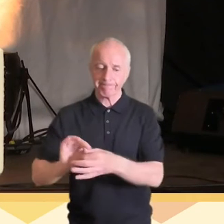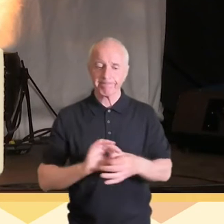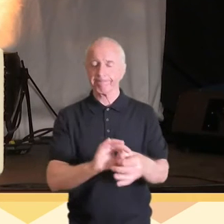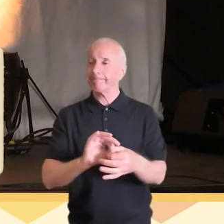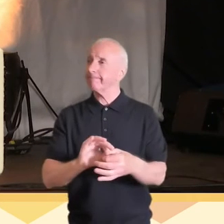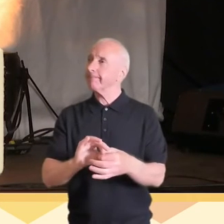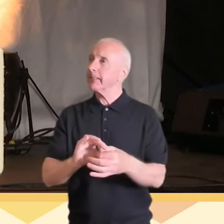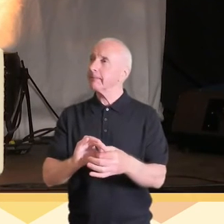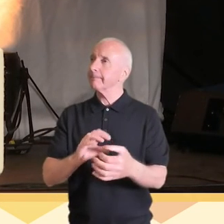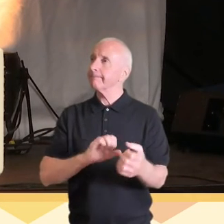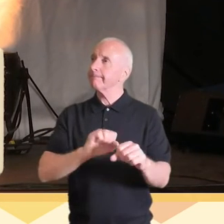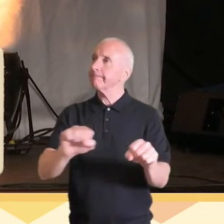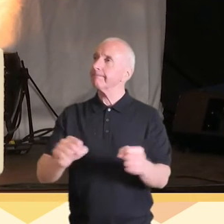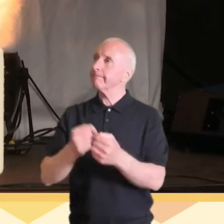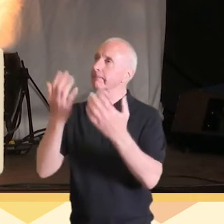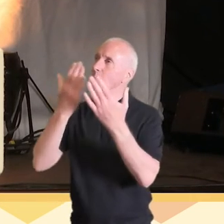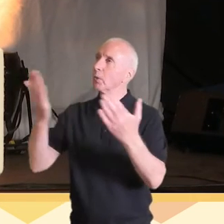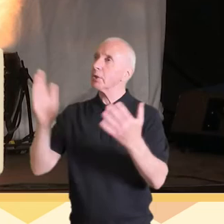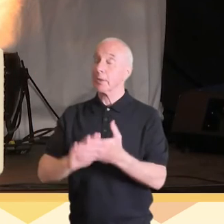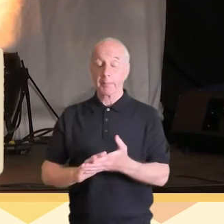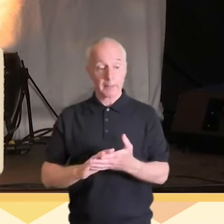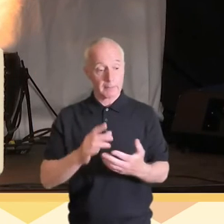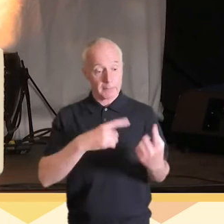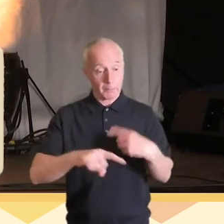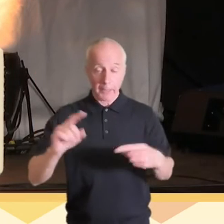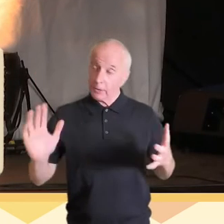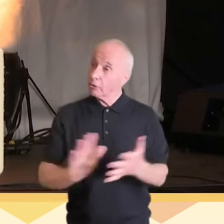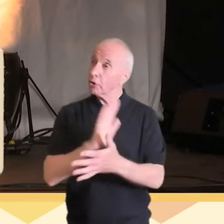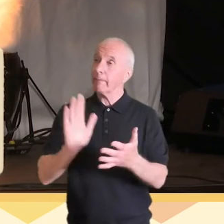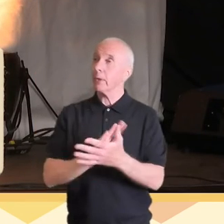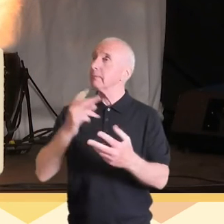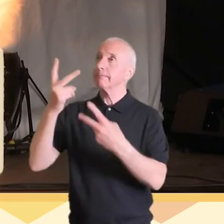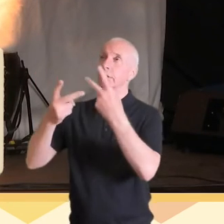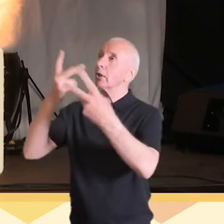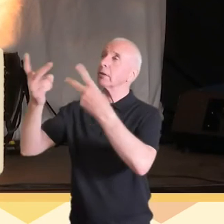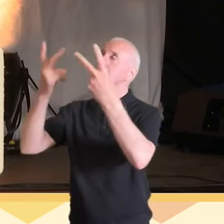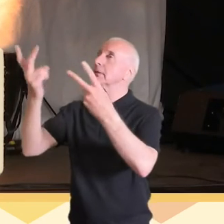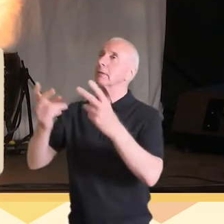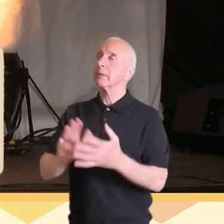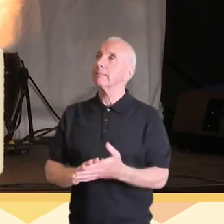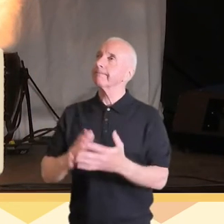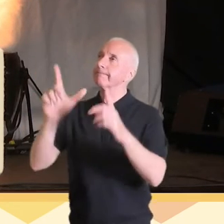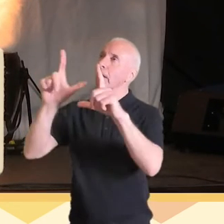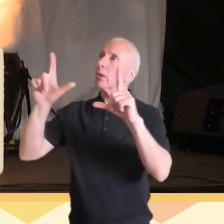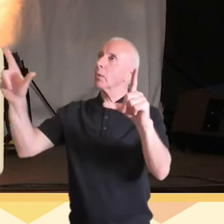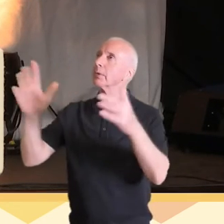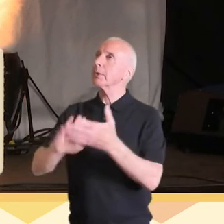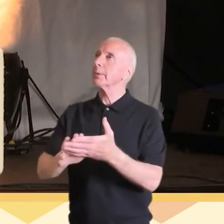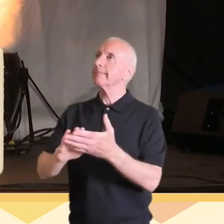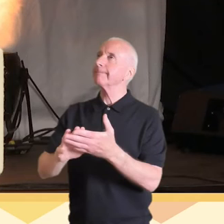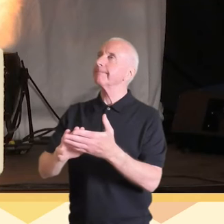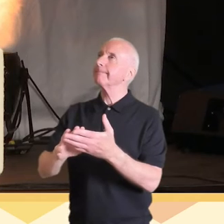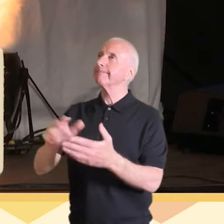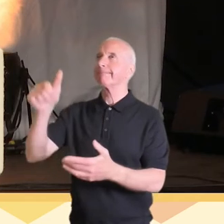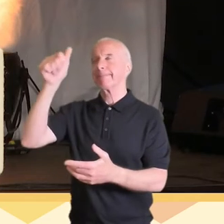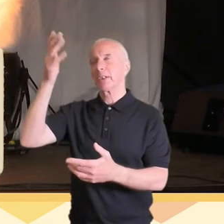worship, in this invitation to bring joyful songs, most of all, Lord, to acknowledge that